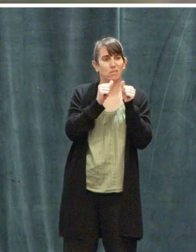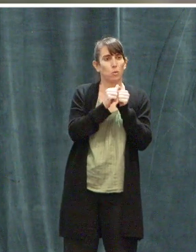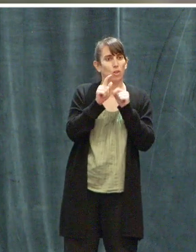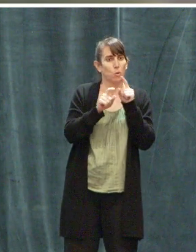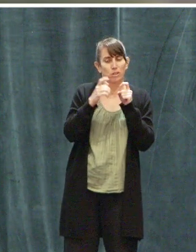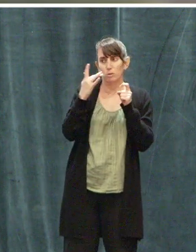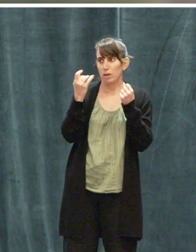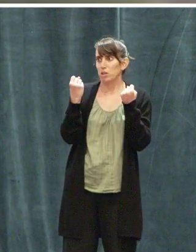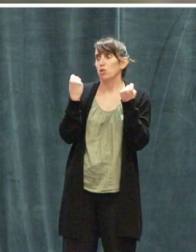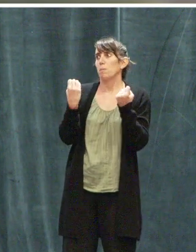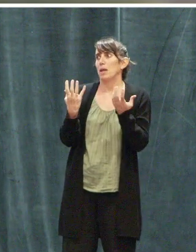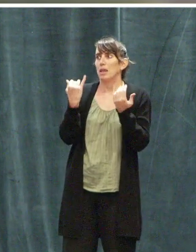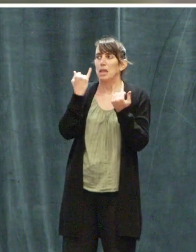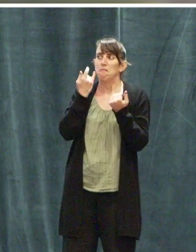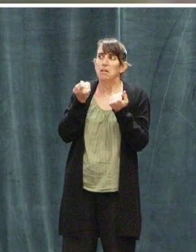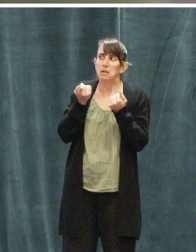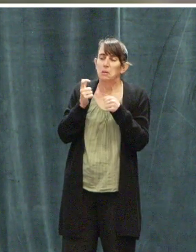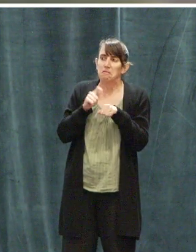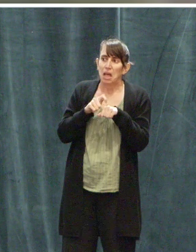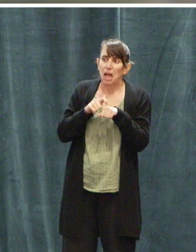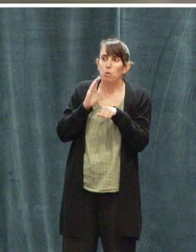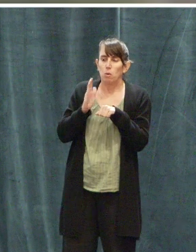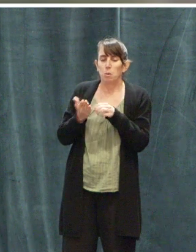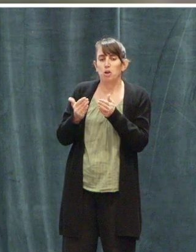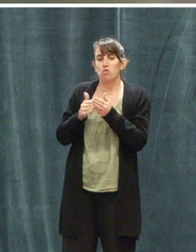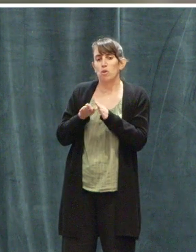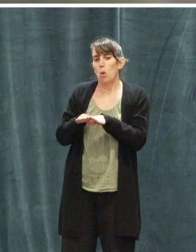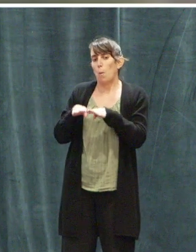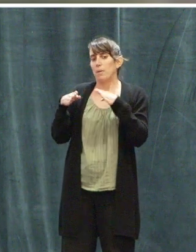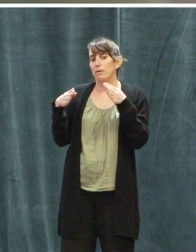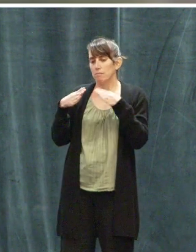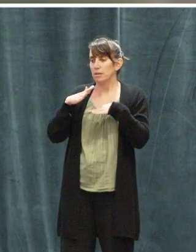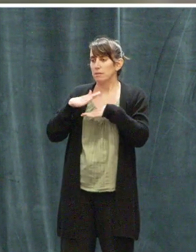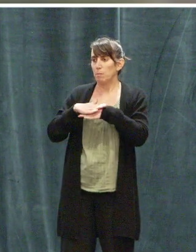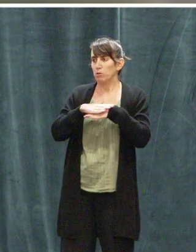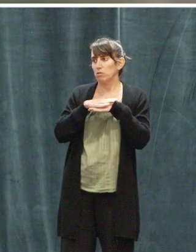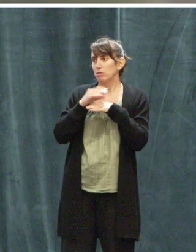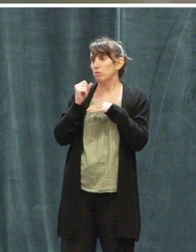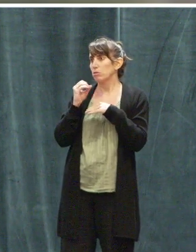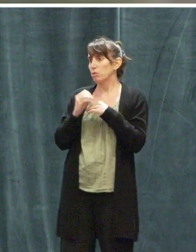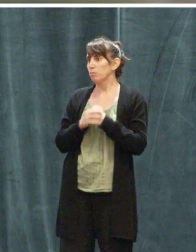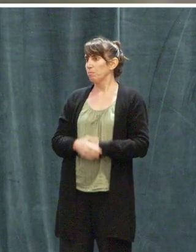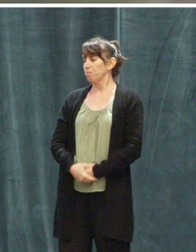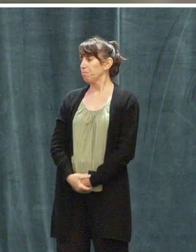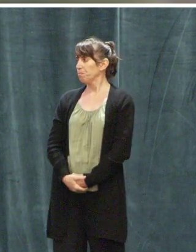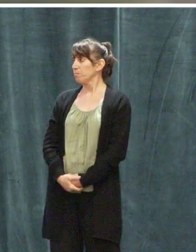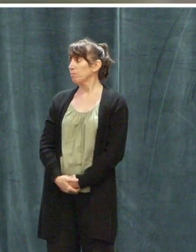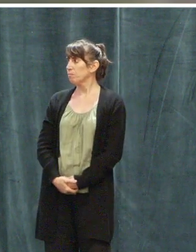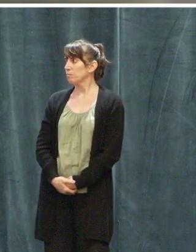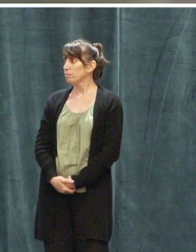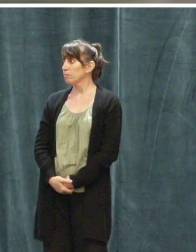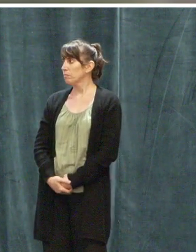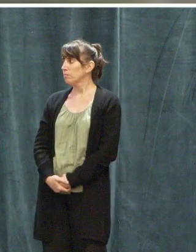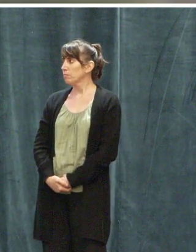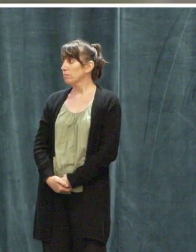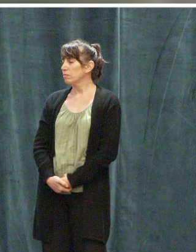of them. If we have a little time at the end, we'll reopen the tables. So I have